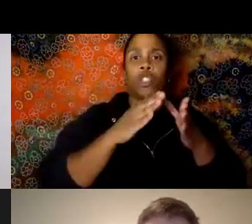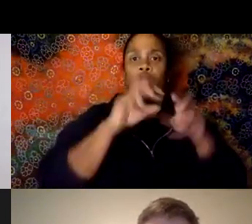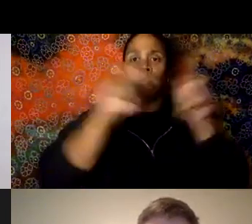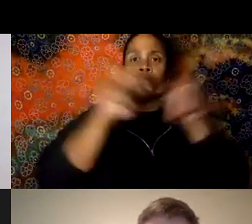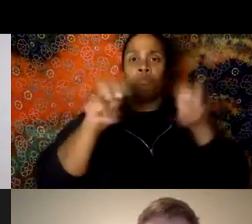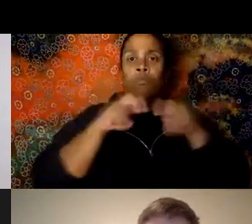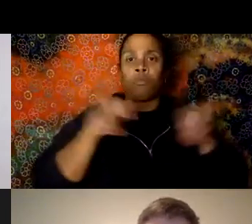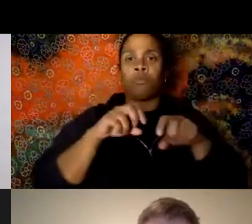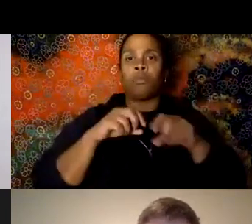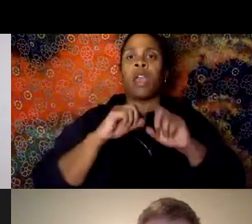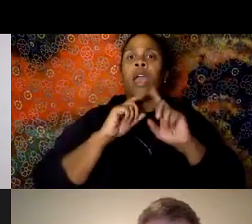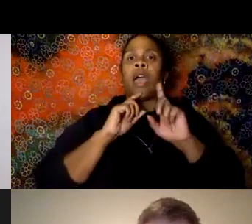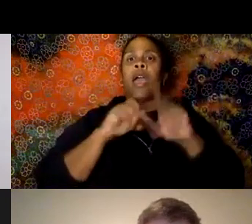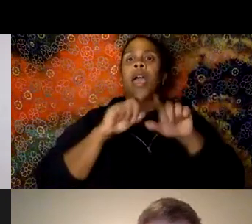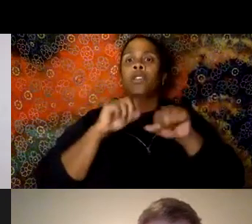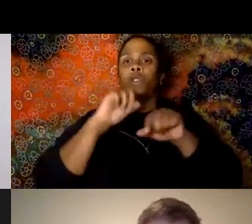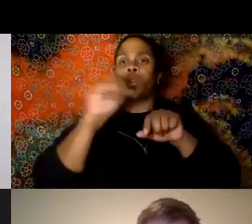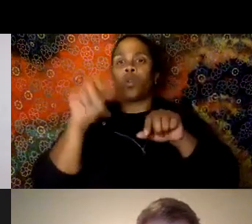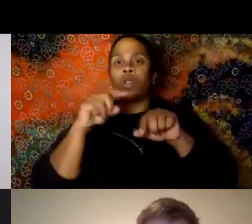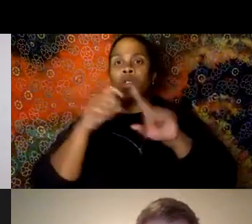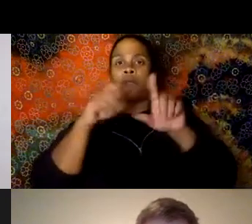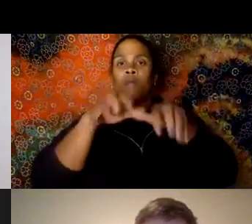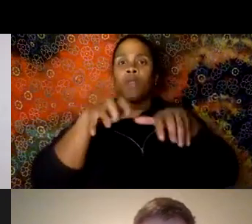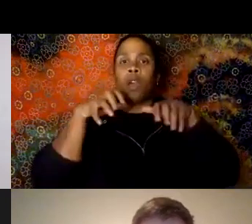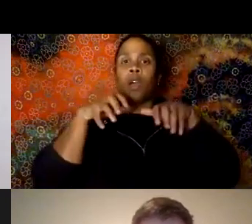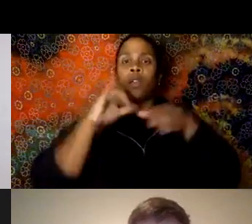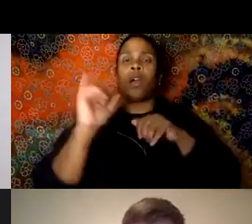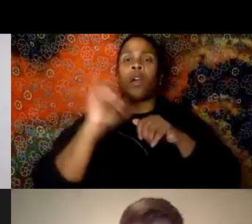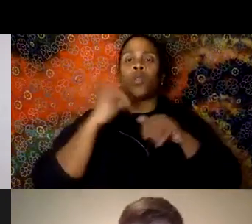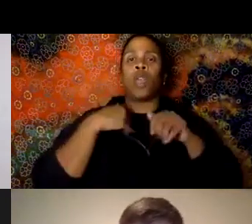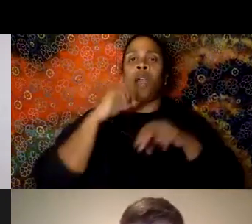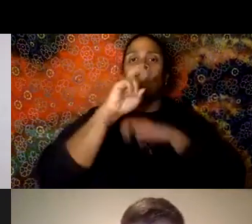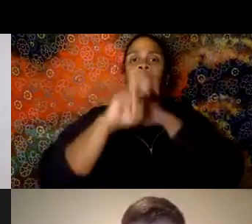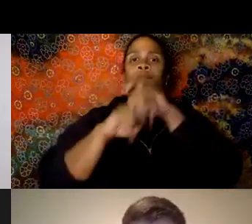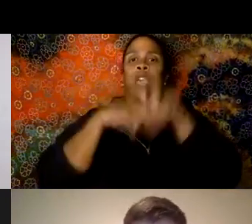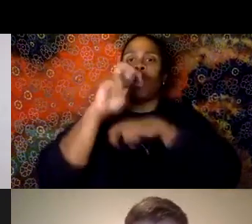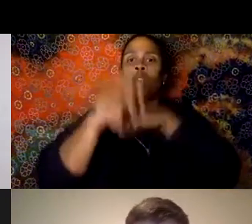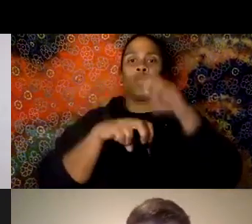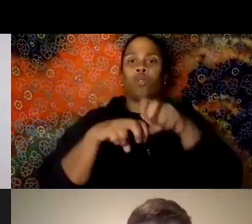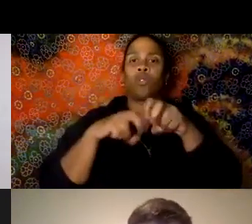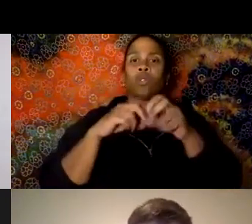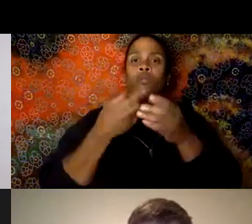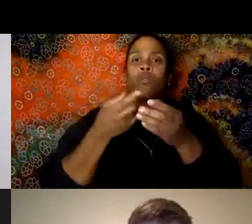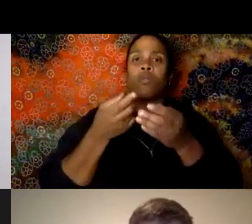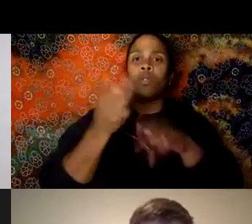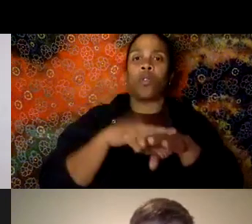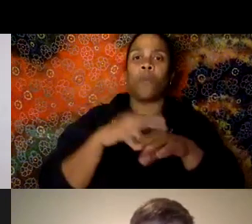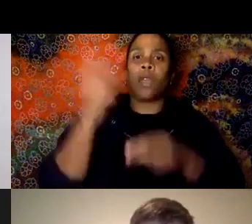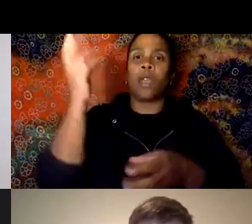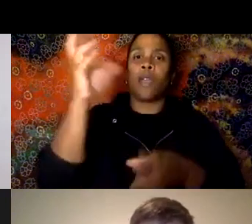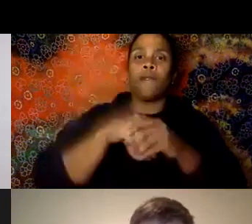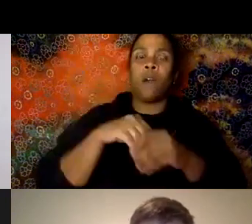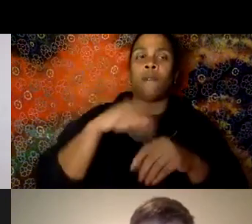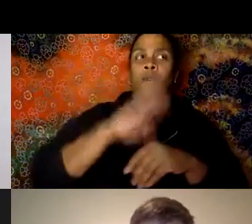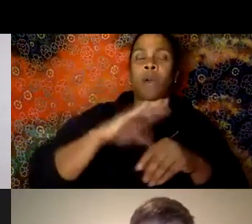audience together in this big room. We also have fairs where we have usually around 15 practitioners. We spend about an hour together in the main room